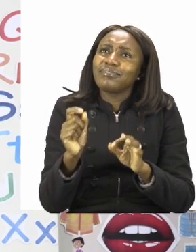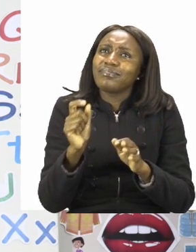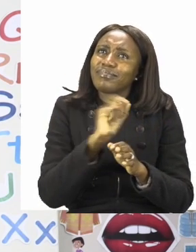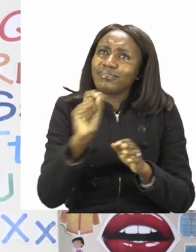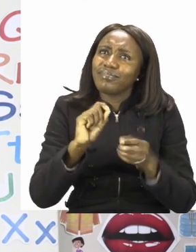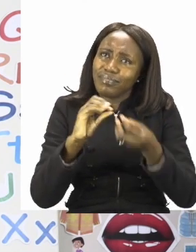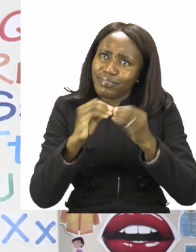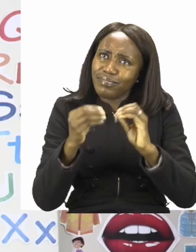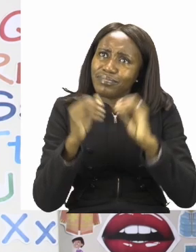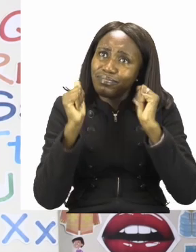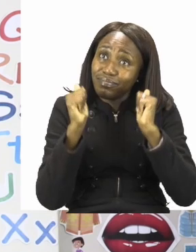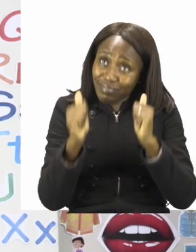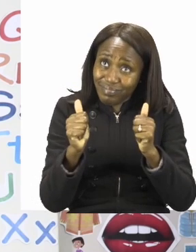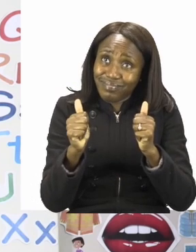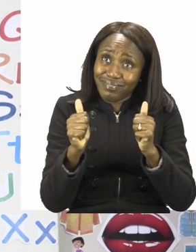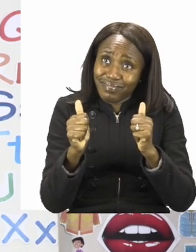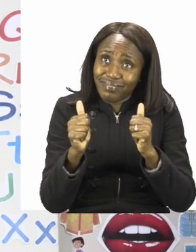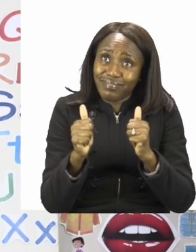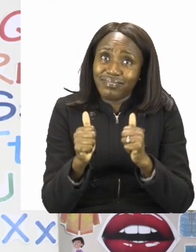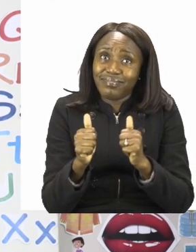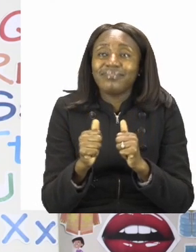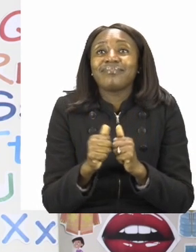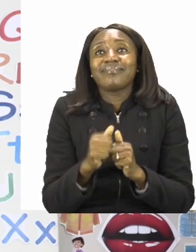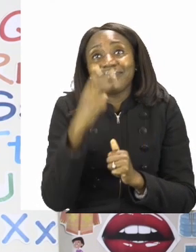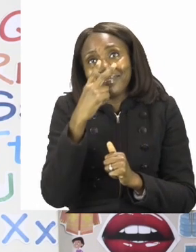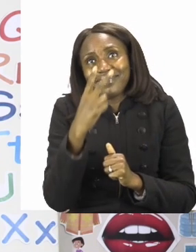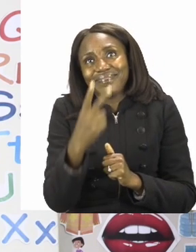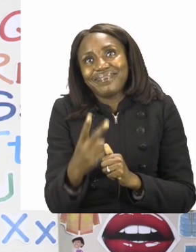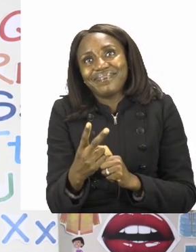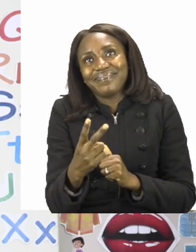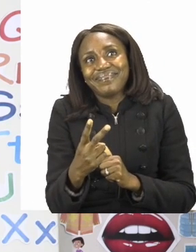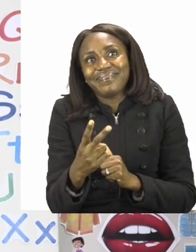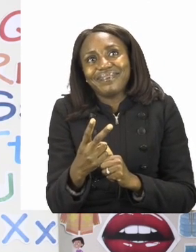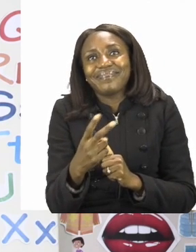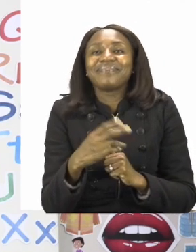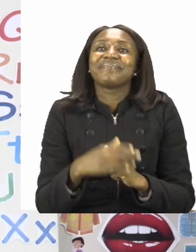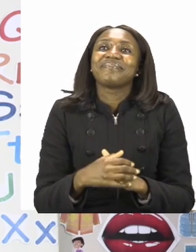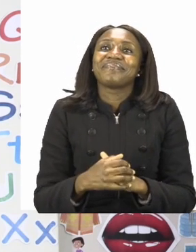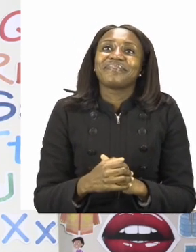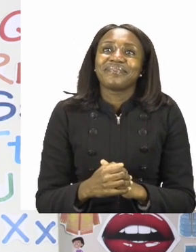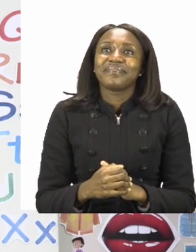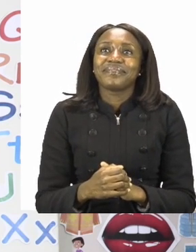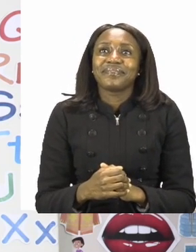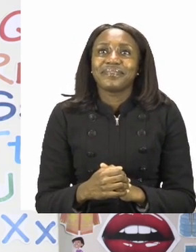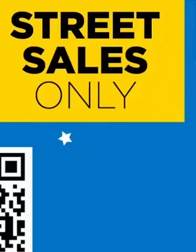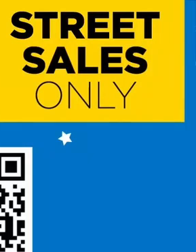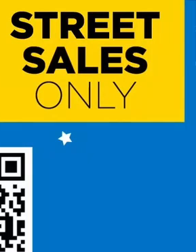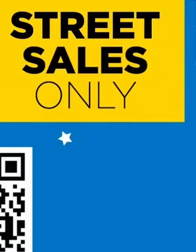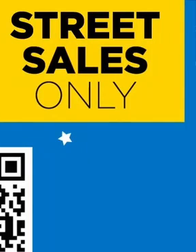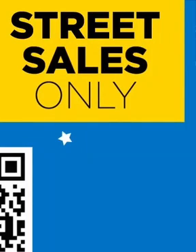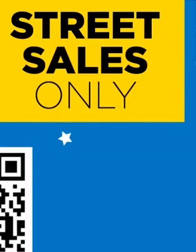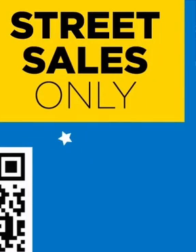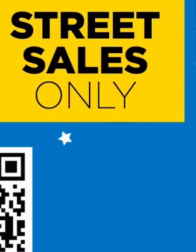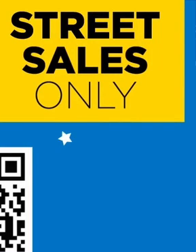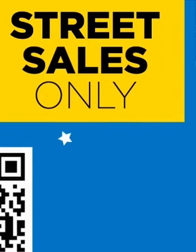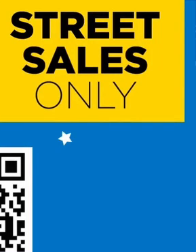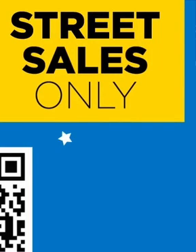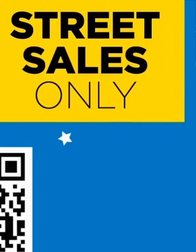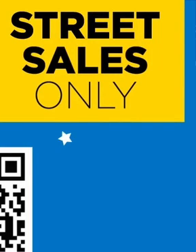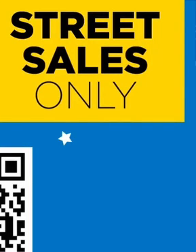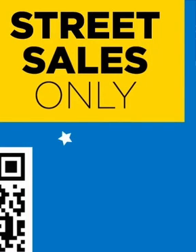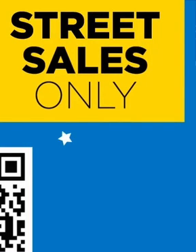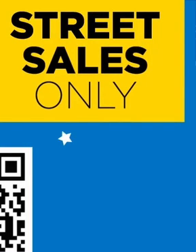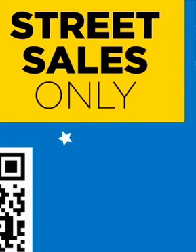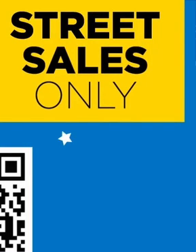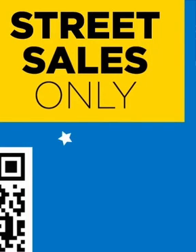the correct way. I will see you when you're done after the advert break. Follow us on MyZone